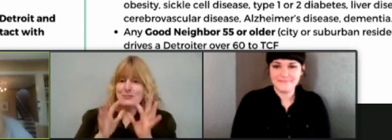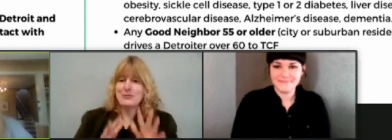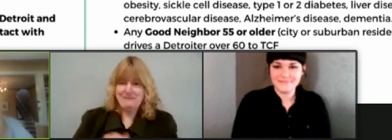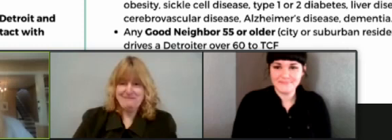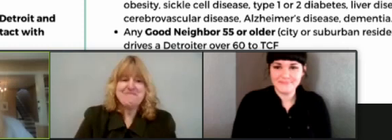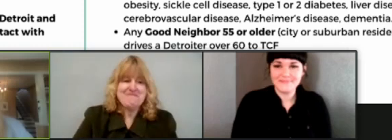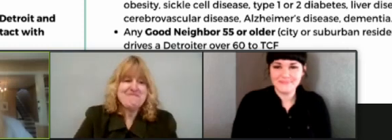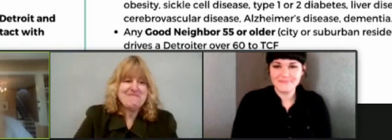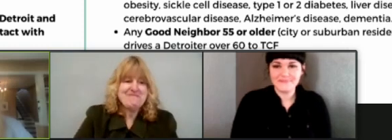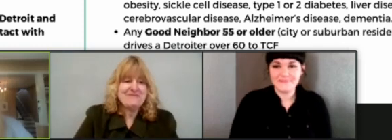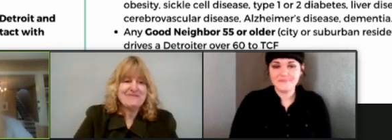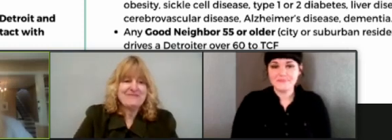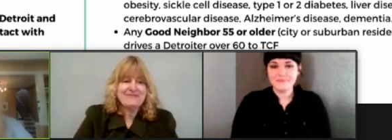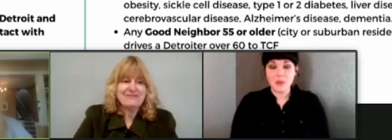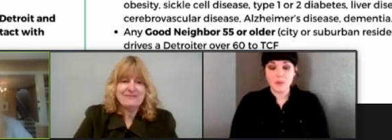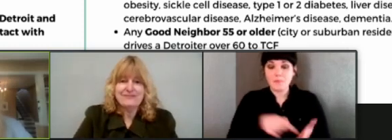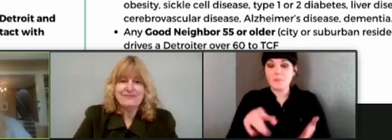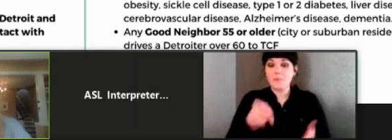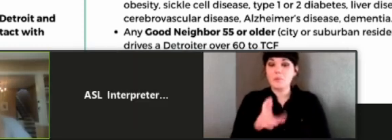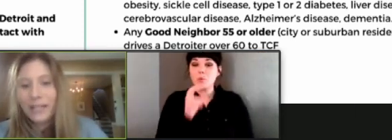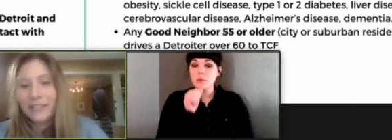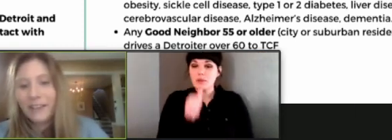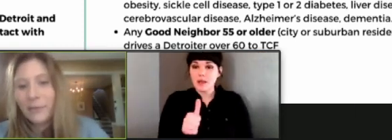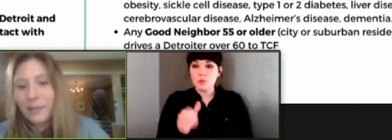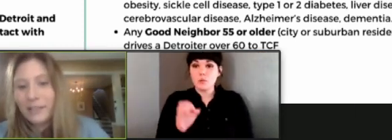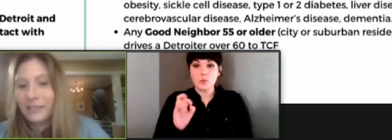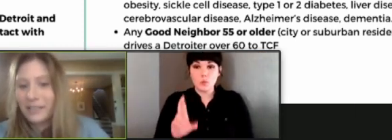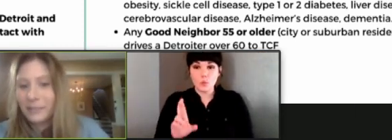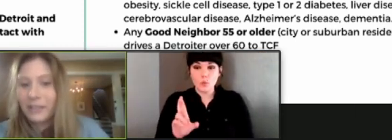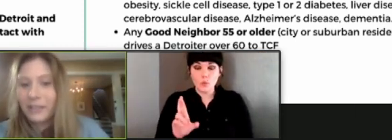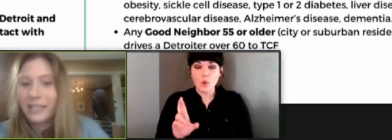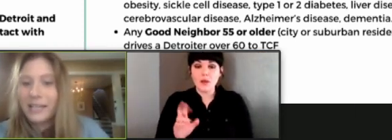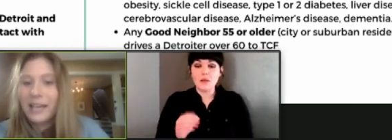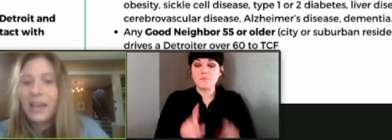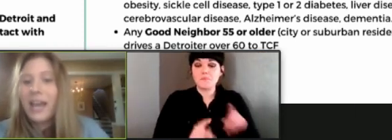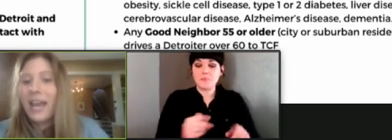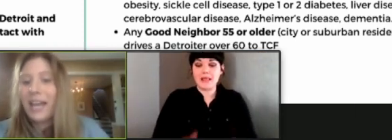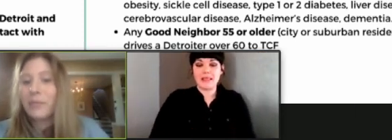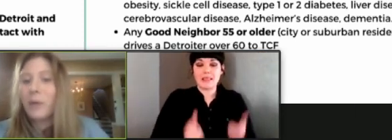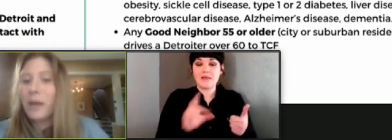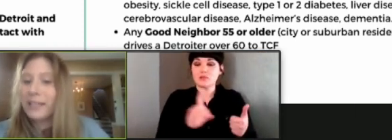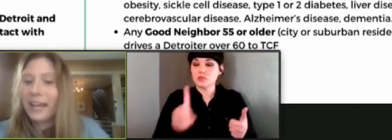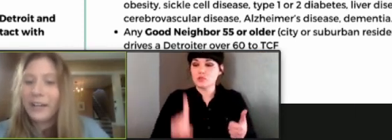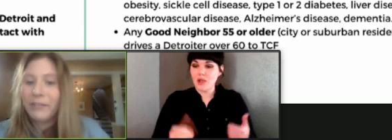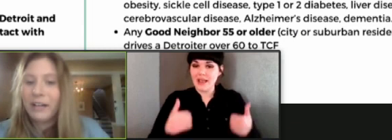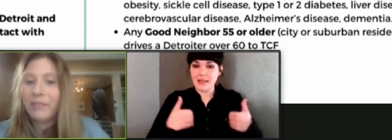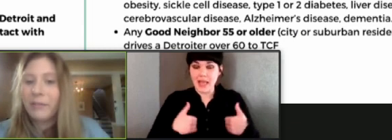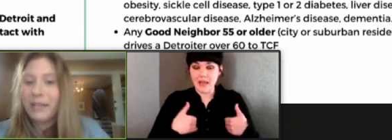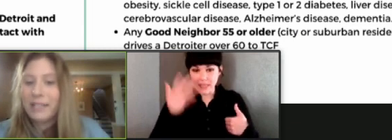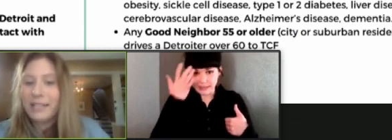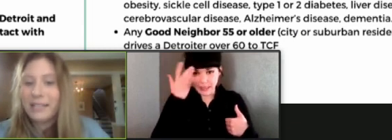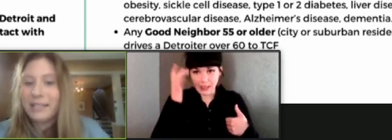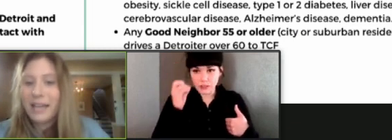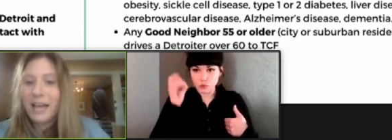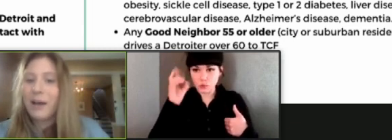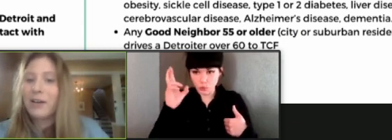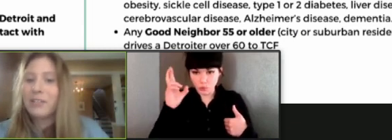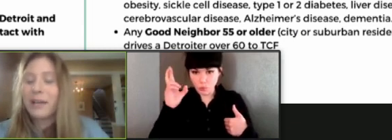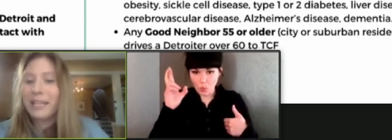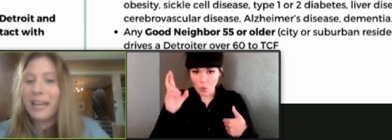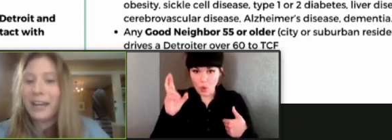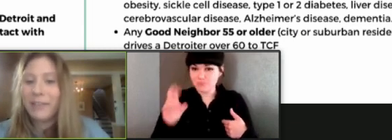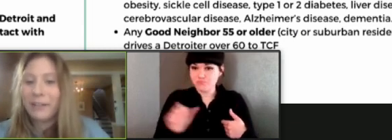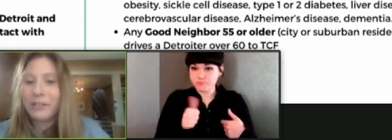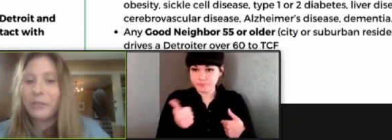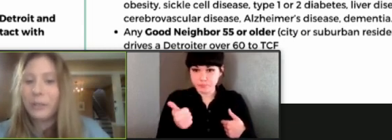unpaid, our Detroit residents with intellectual and developmental disabilities, and one caregiver of the residents, also